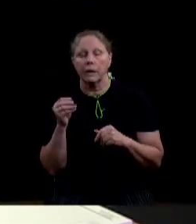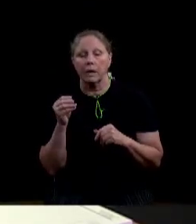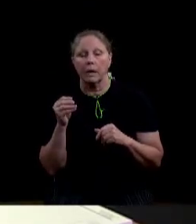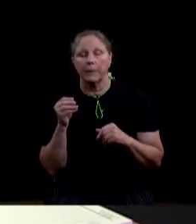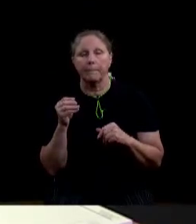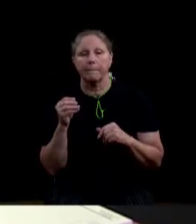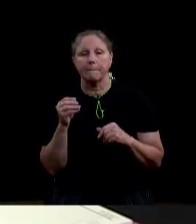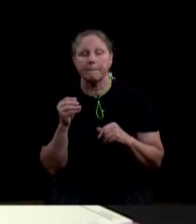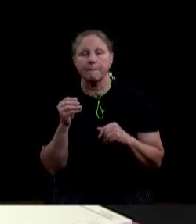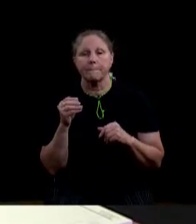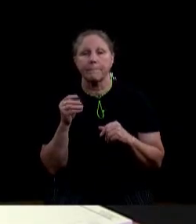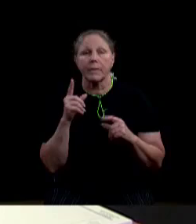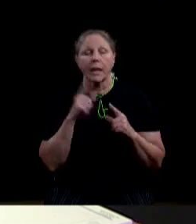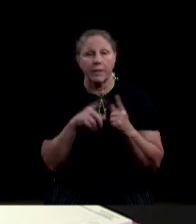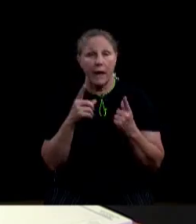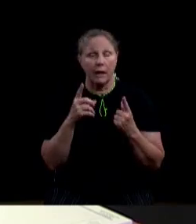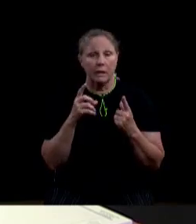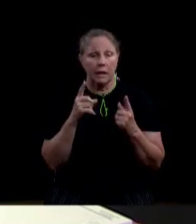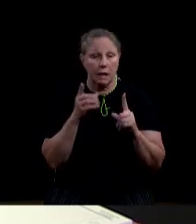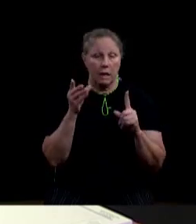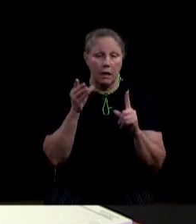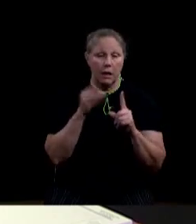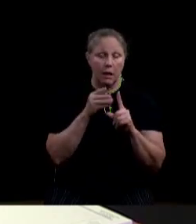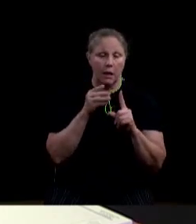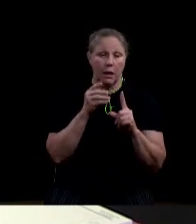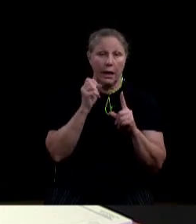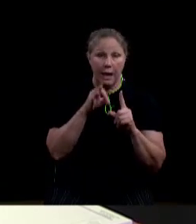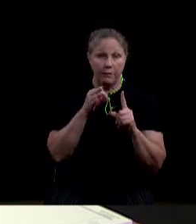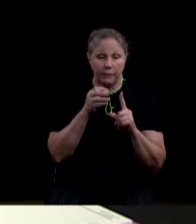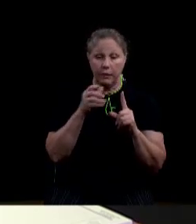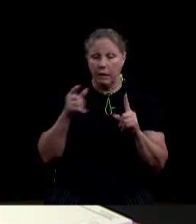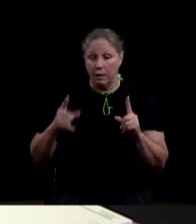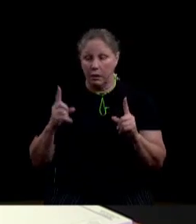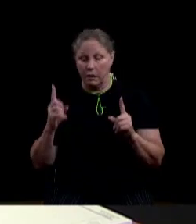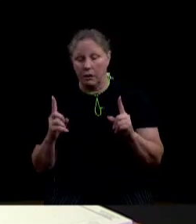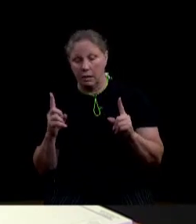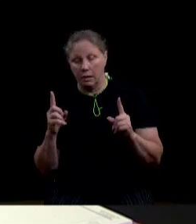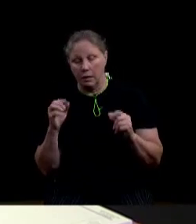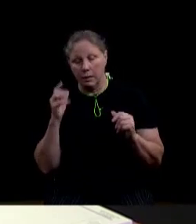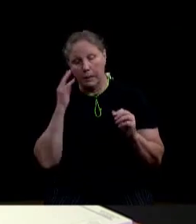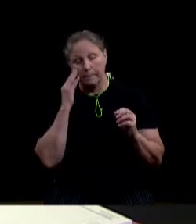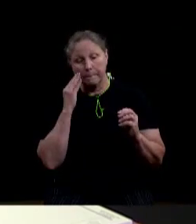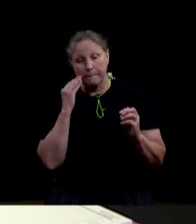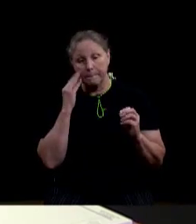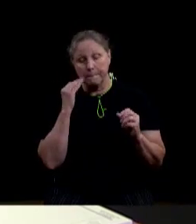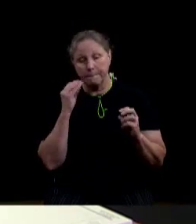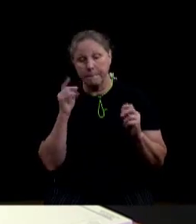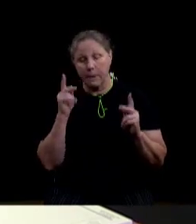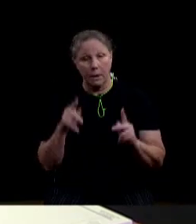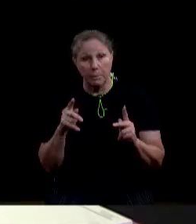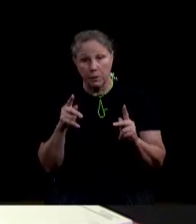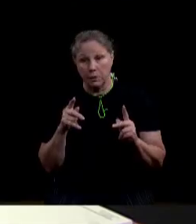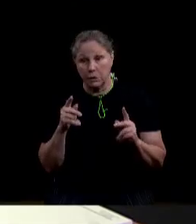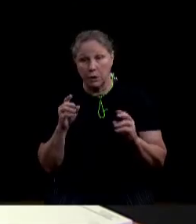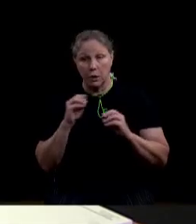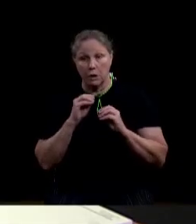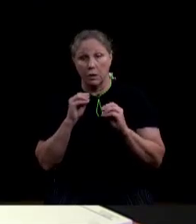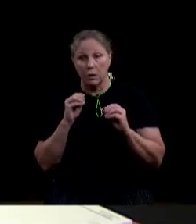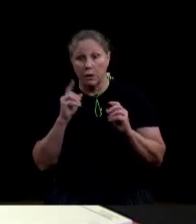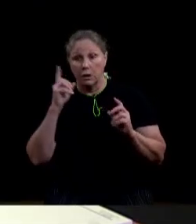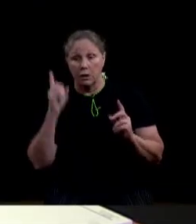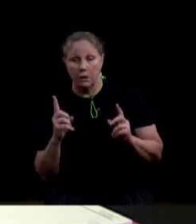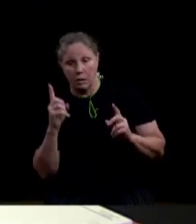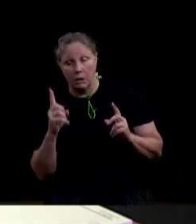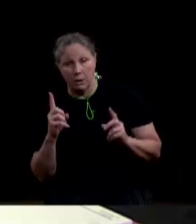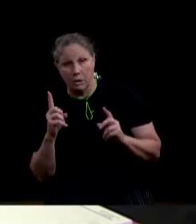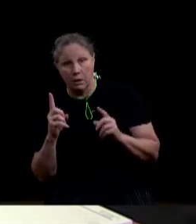less for the person who does not have it than it is